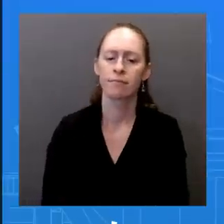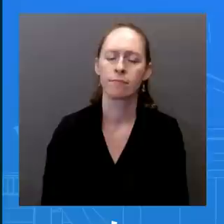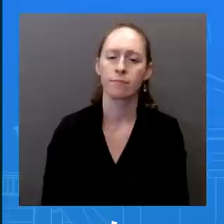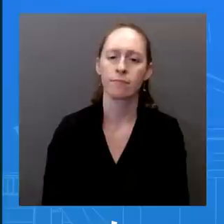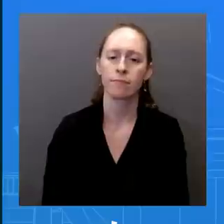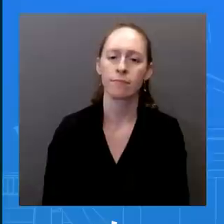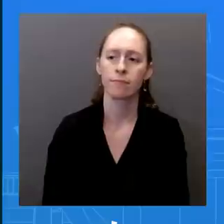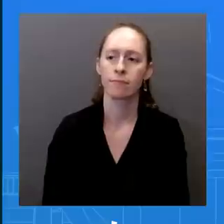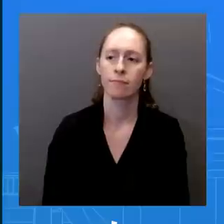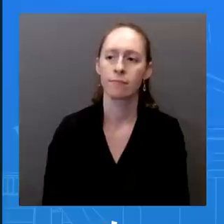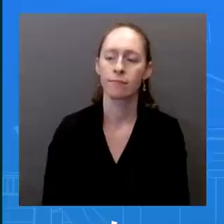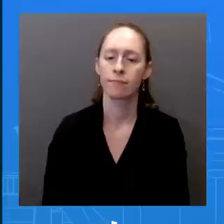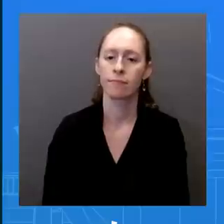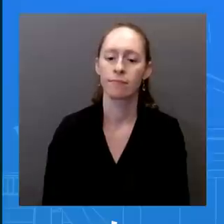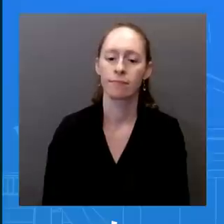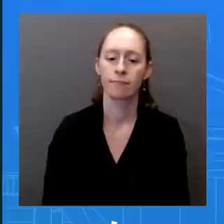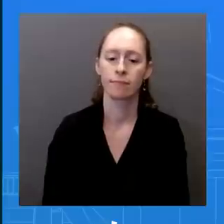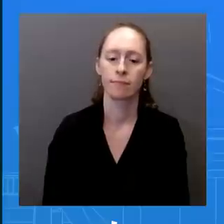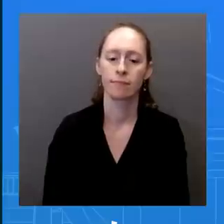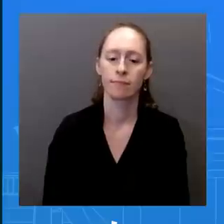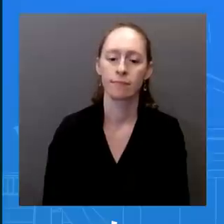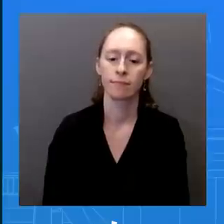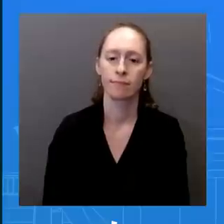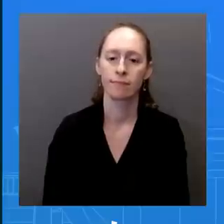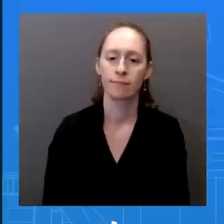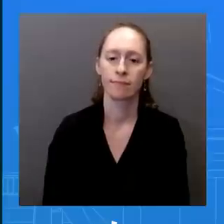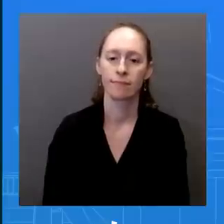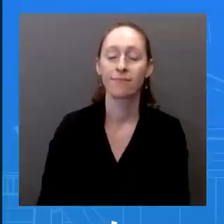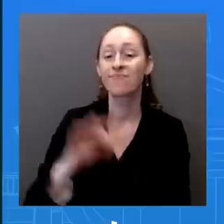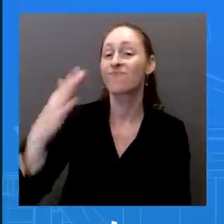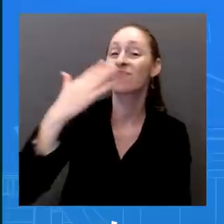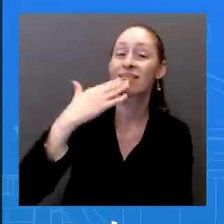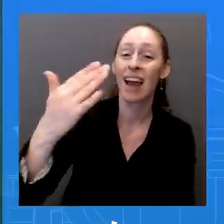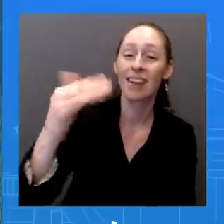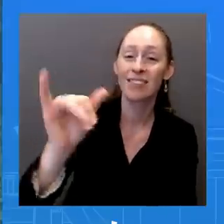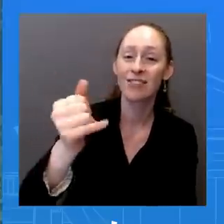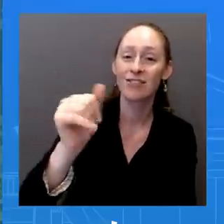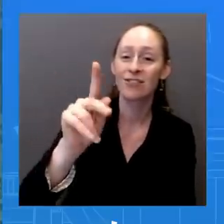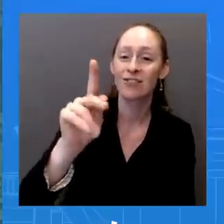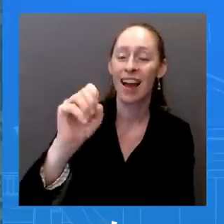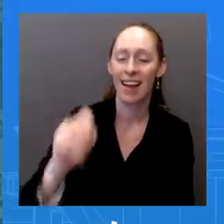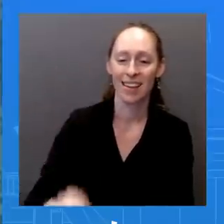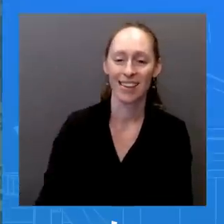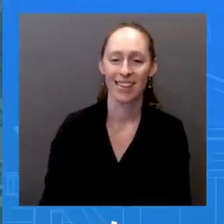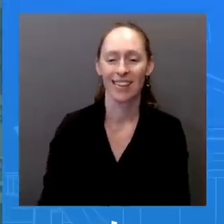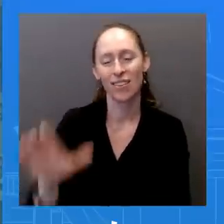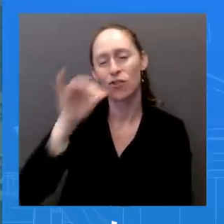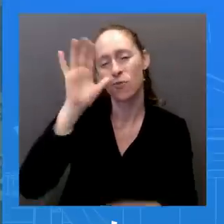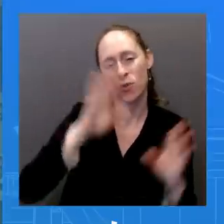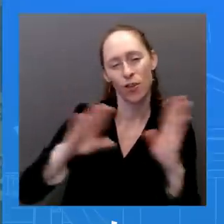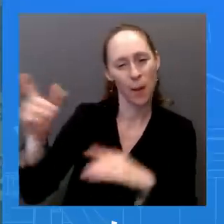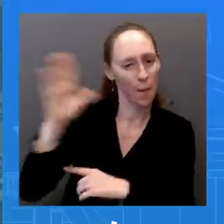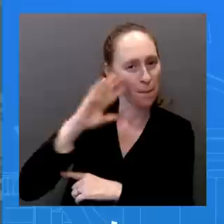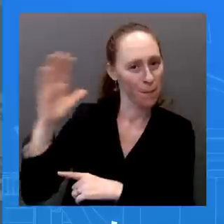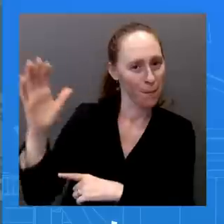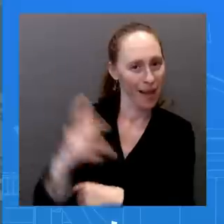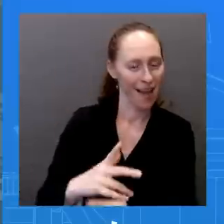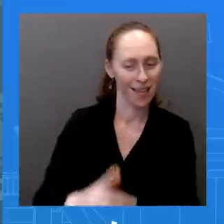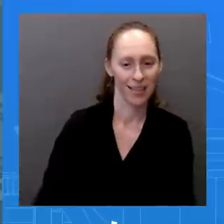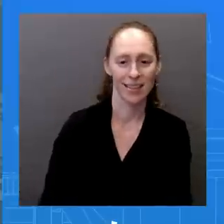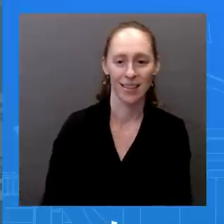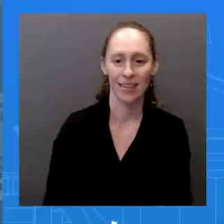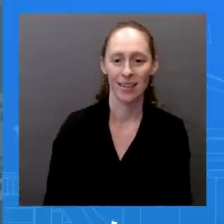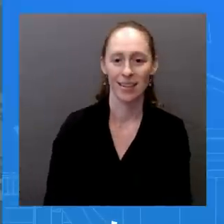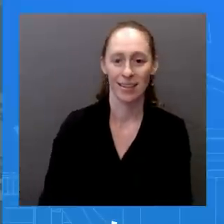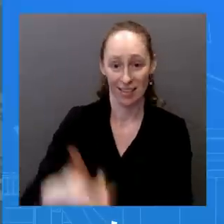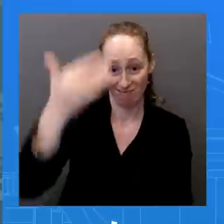Thank you so much, Jake. He will be back another time. I promise. As you all know, the president's going to speak at about 1 o'clock, so we